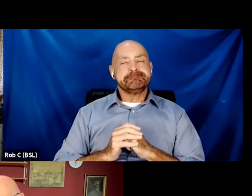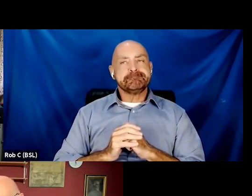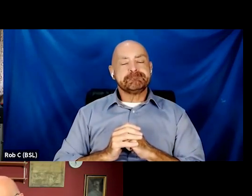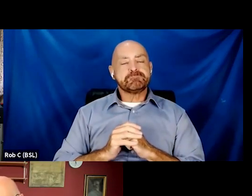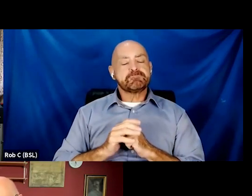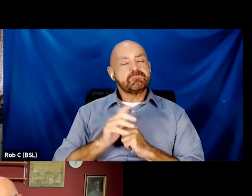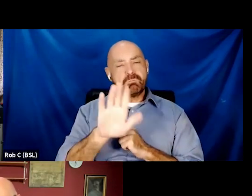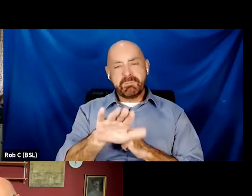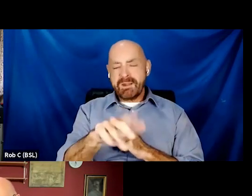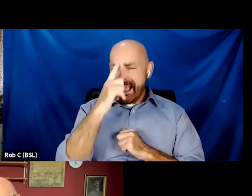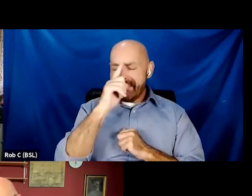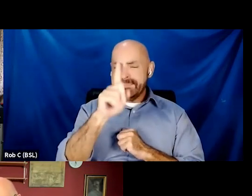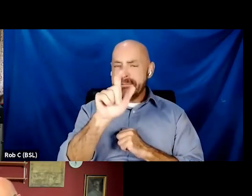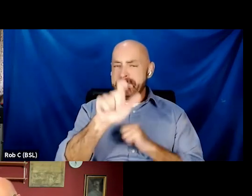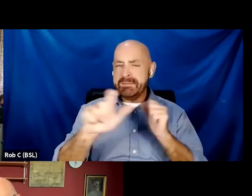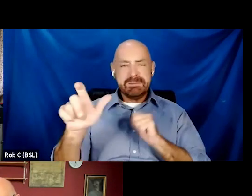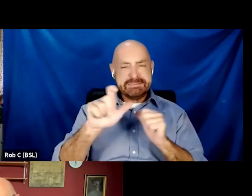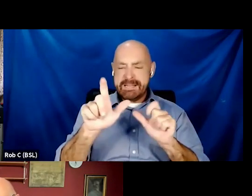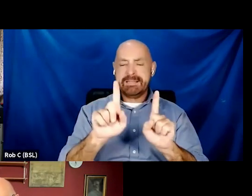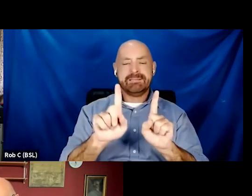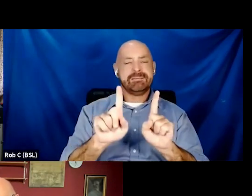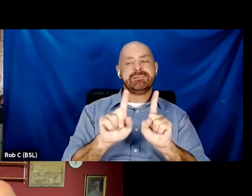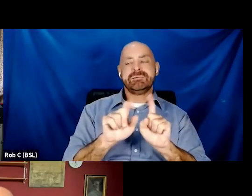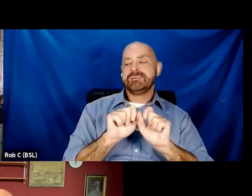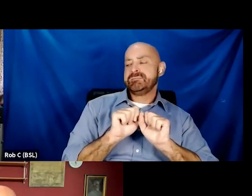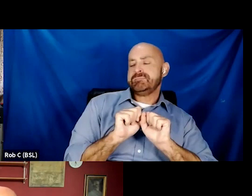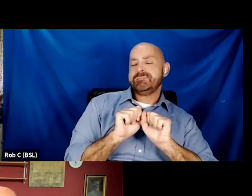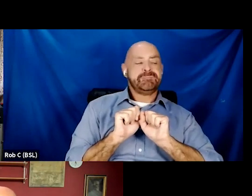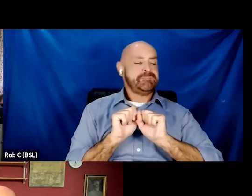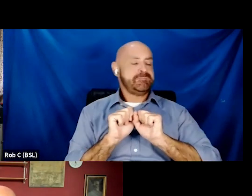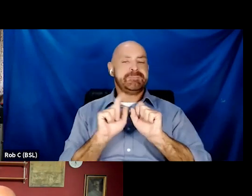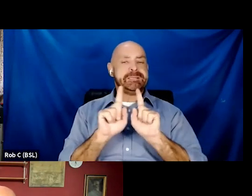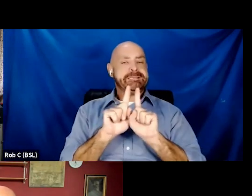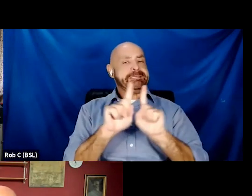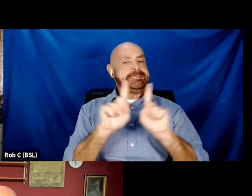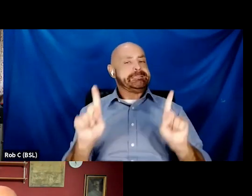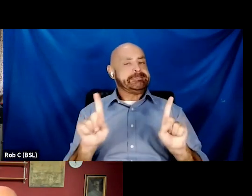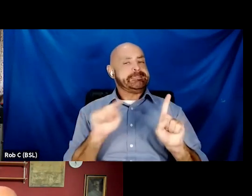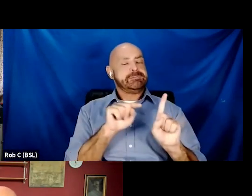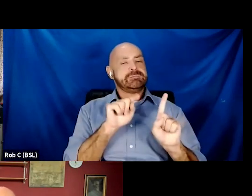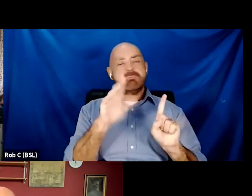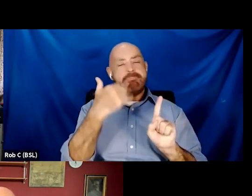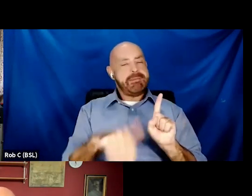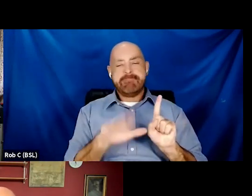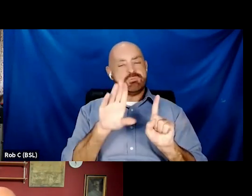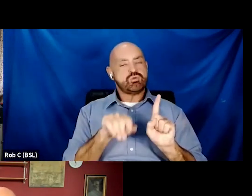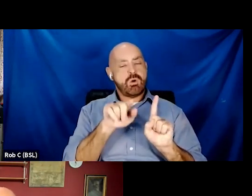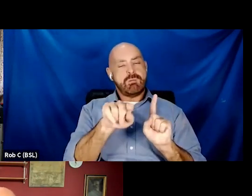other, and that may not go away. And we never appreciated what it was